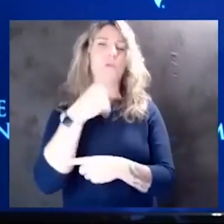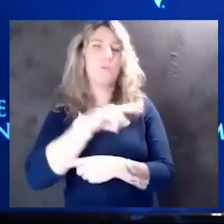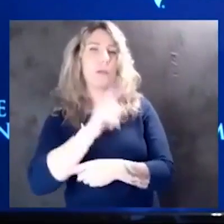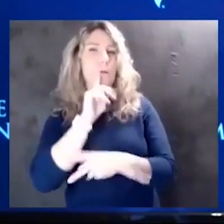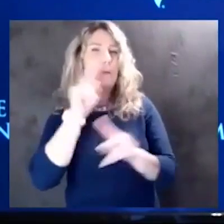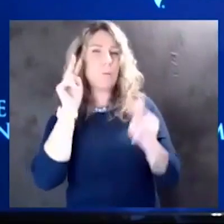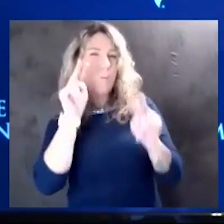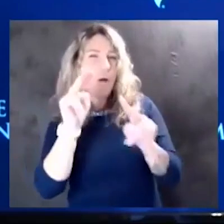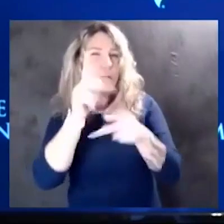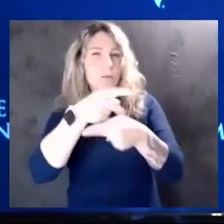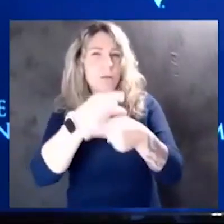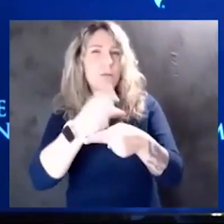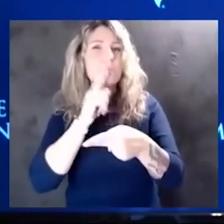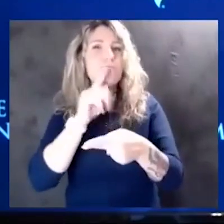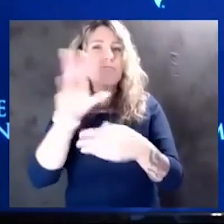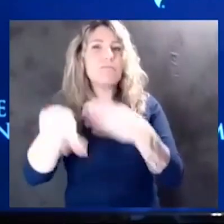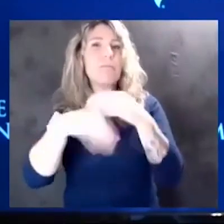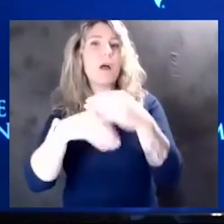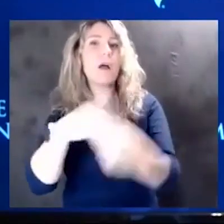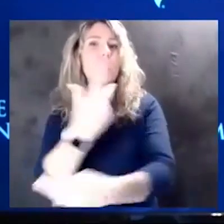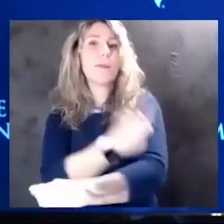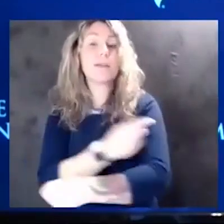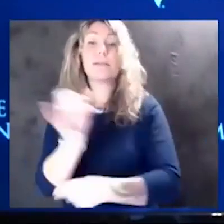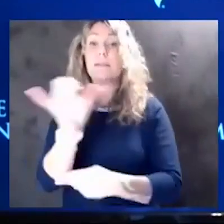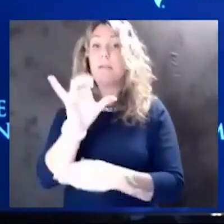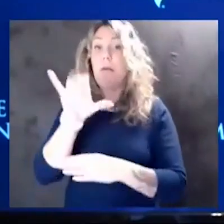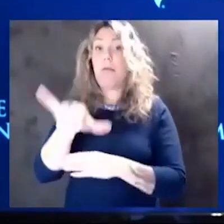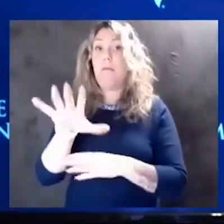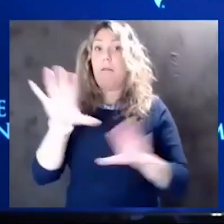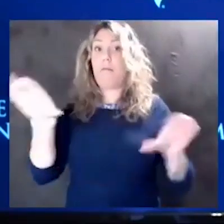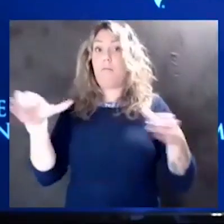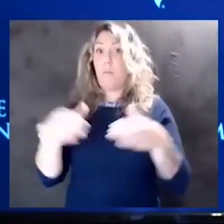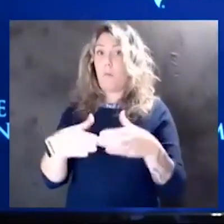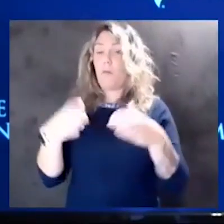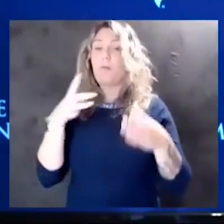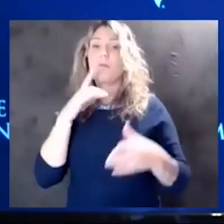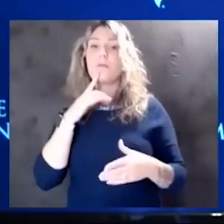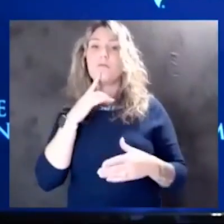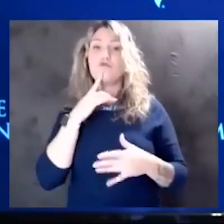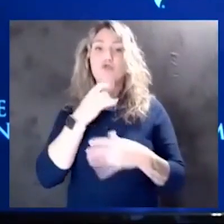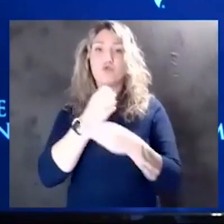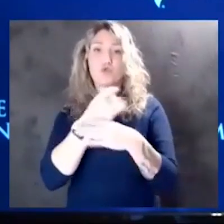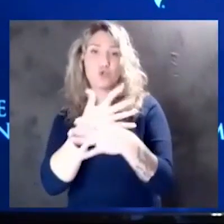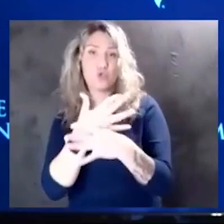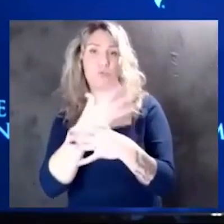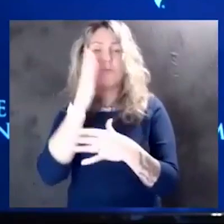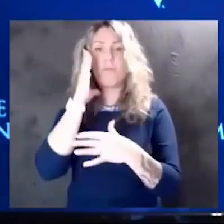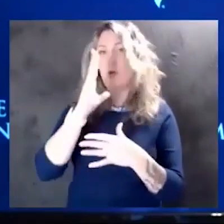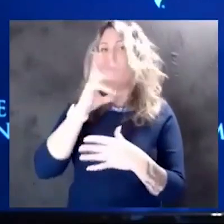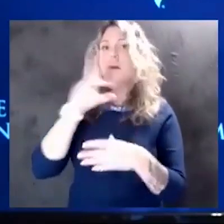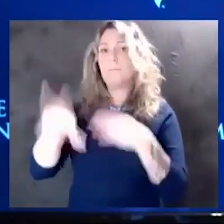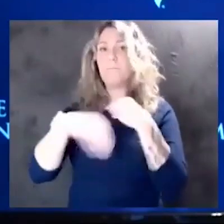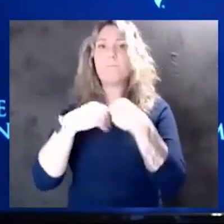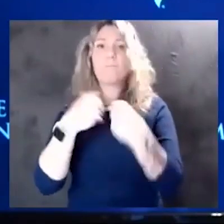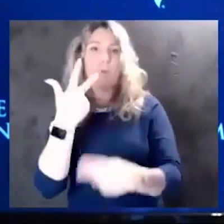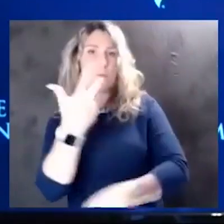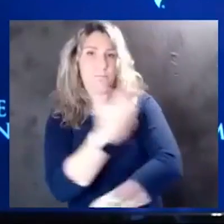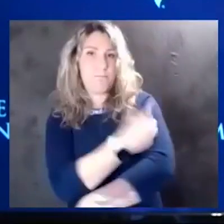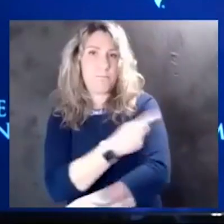another vaccination to people like that? Germany just said they're going to do a third vaccine in the same patients, has